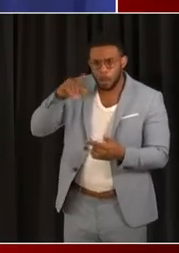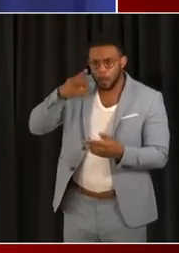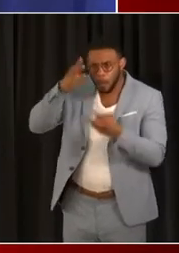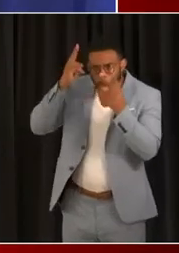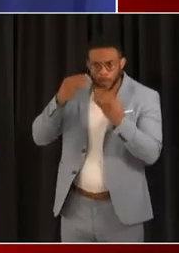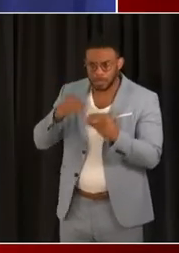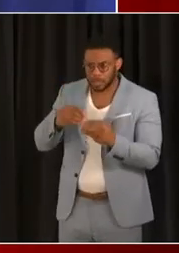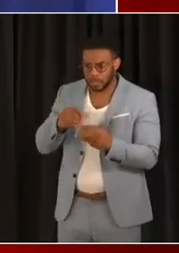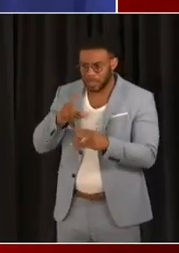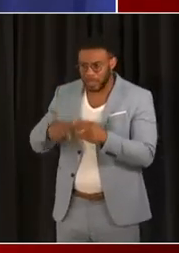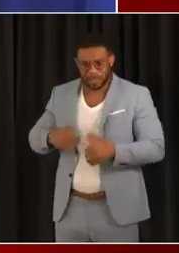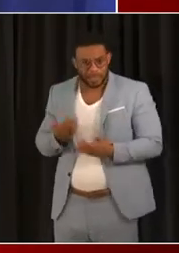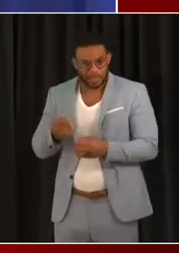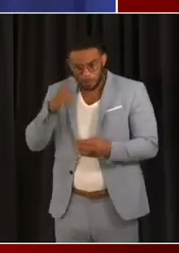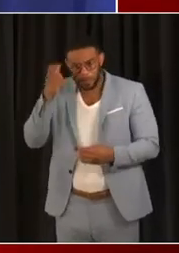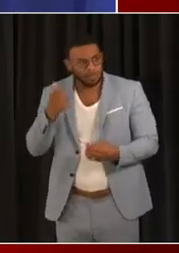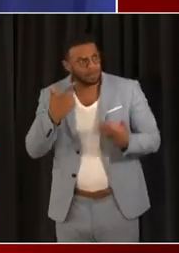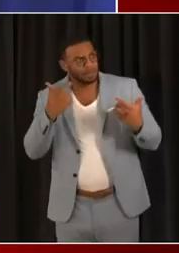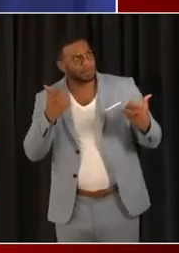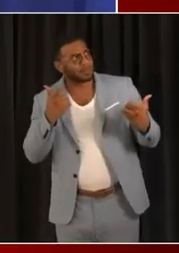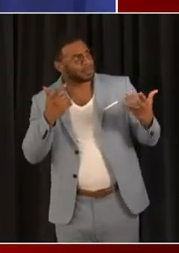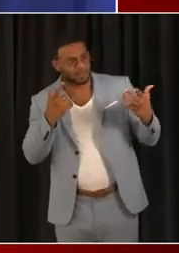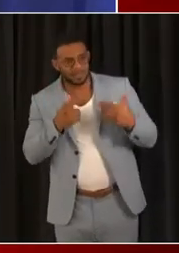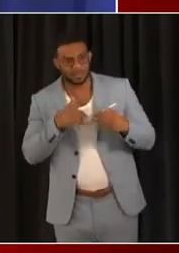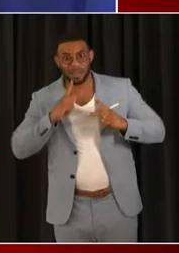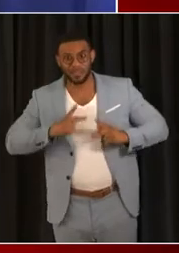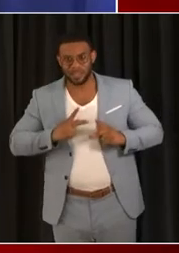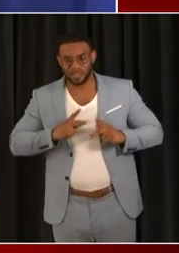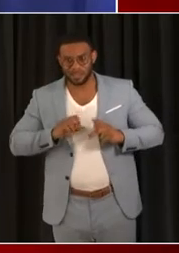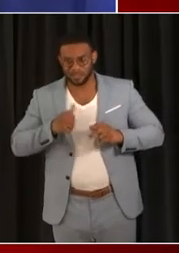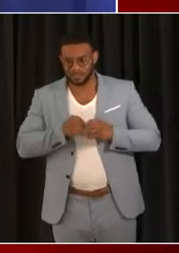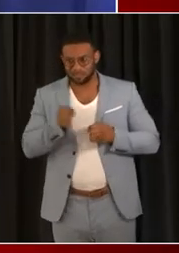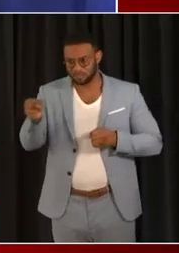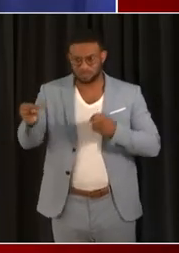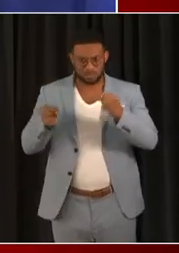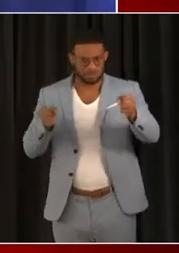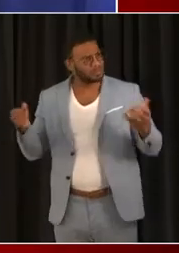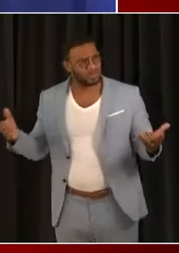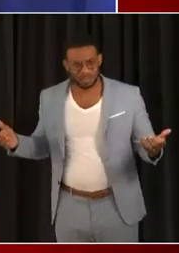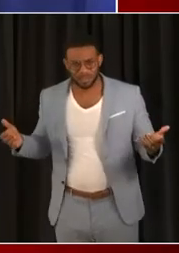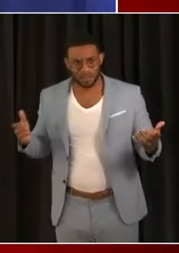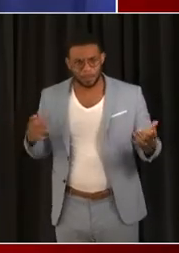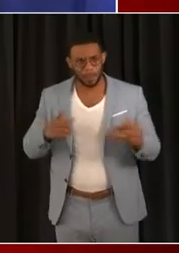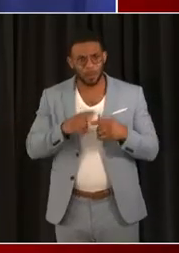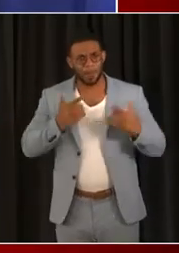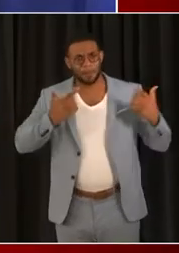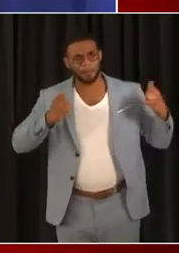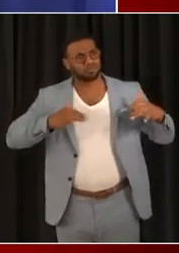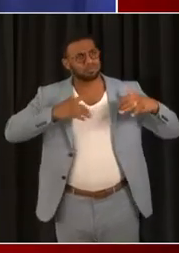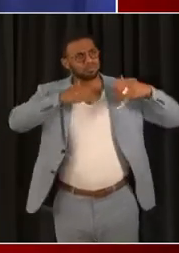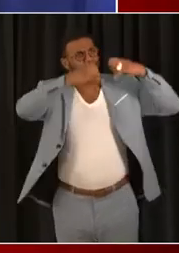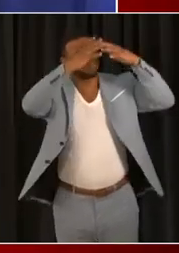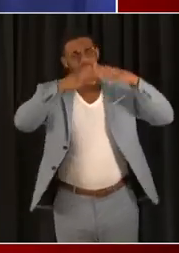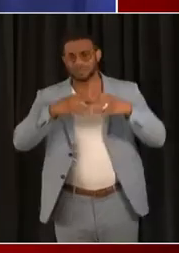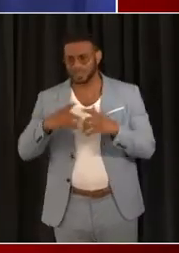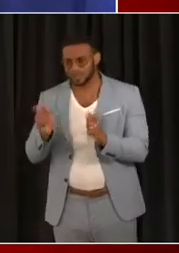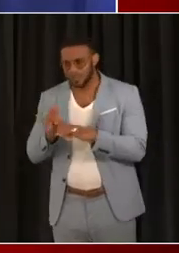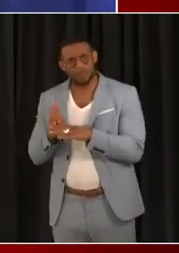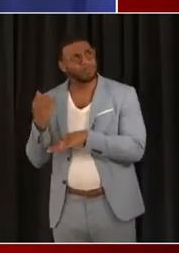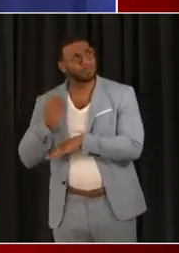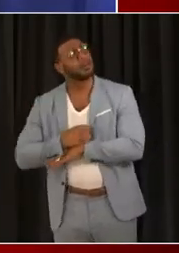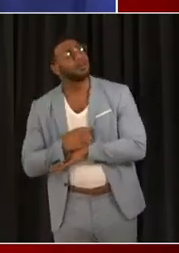barbershop, right? Because they no longer can exist there because of sometimes the physical displacement that happens, but then also it